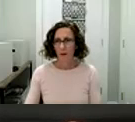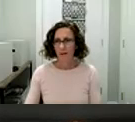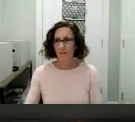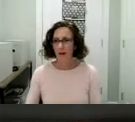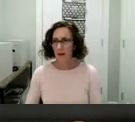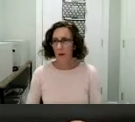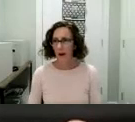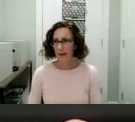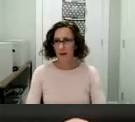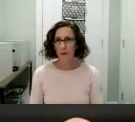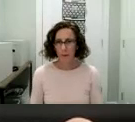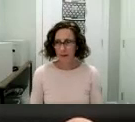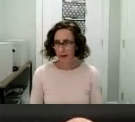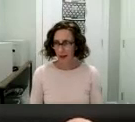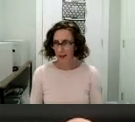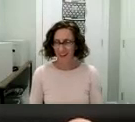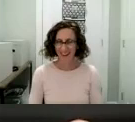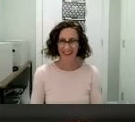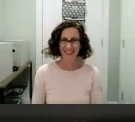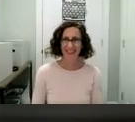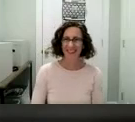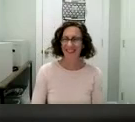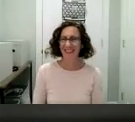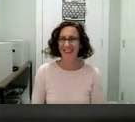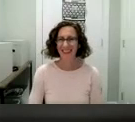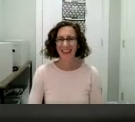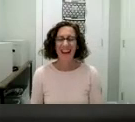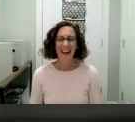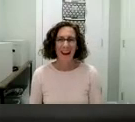Right, well, it's a very quiet group today.